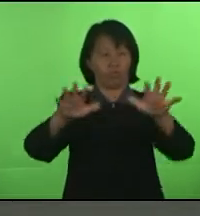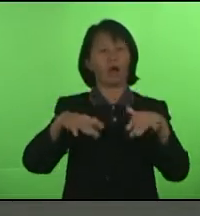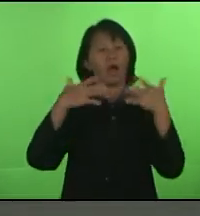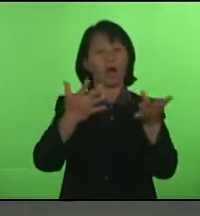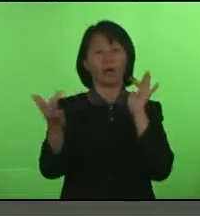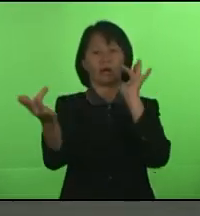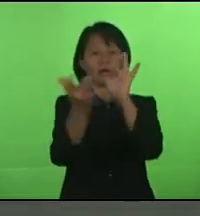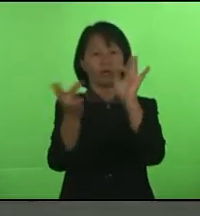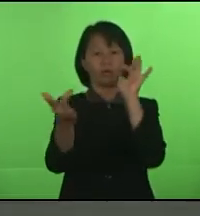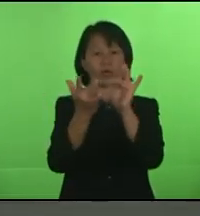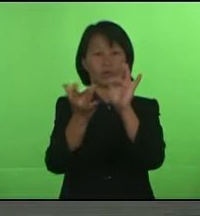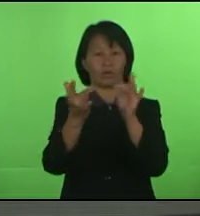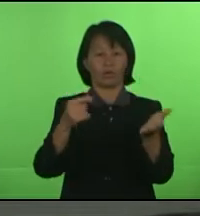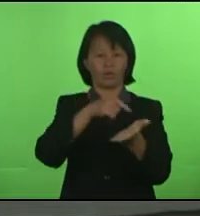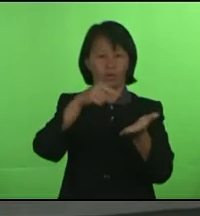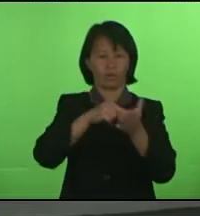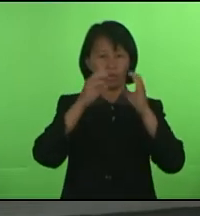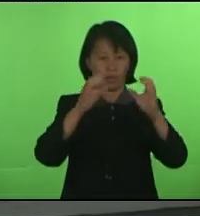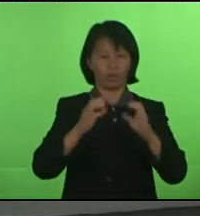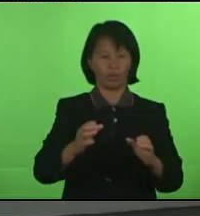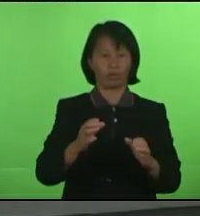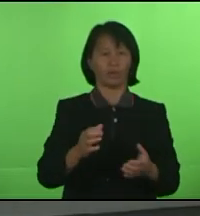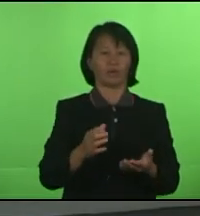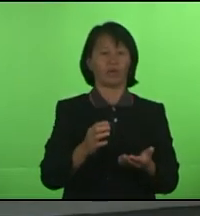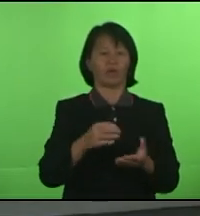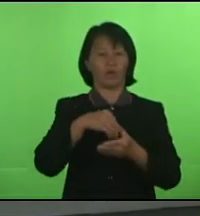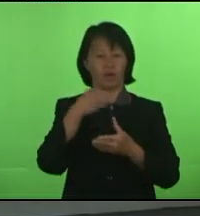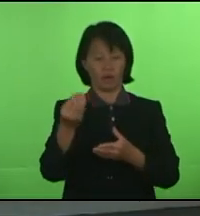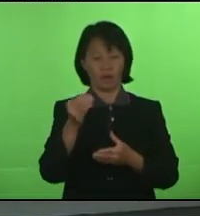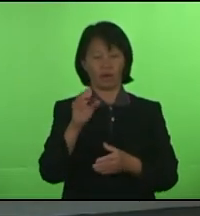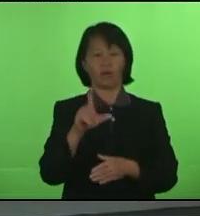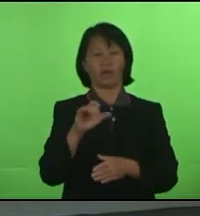world. How do we get connected? These are the steps that are outlined here.